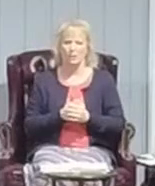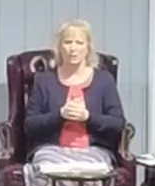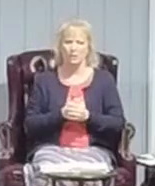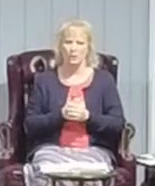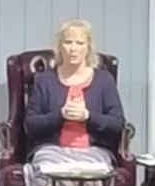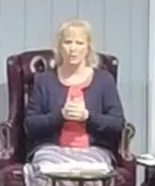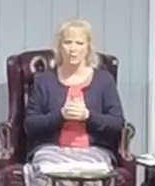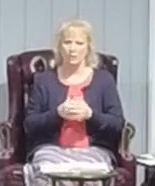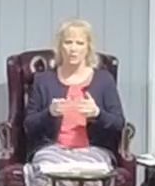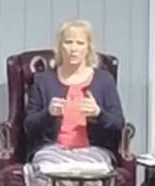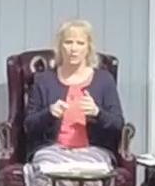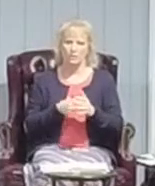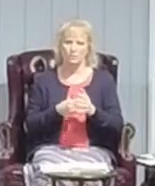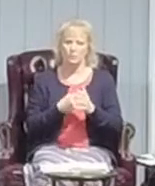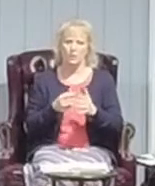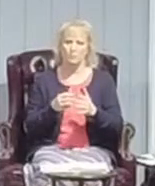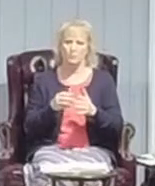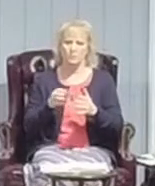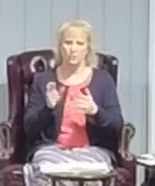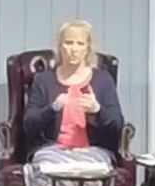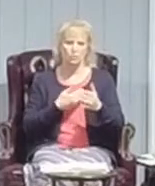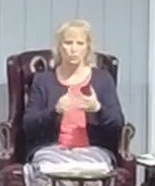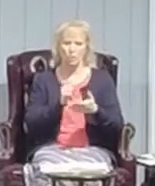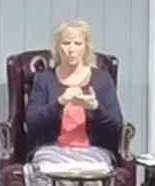Sometimes the songwriters will ask the question, why?